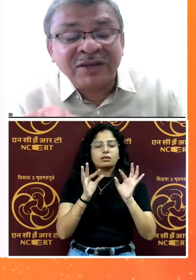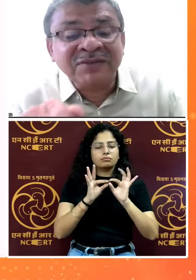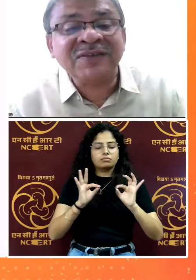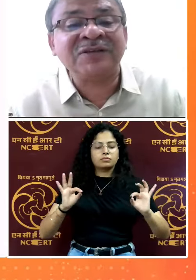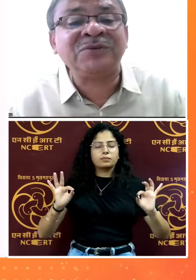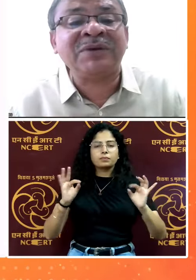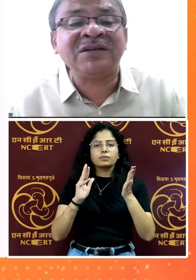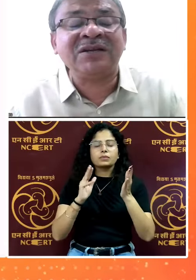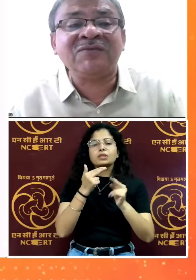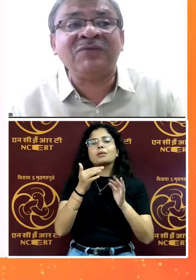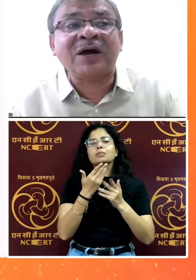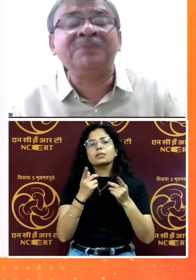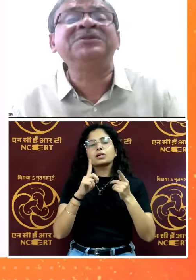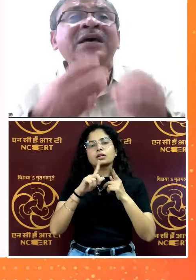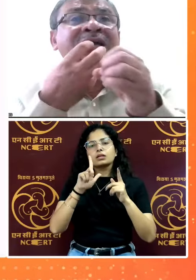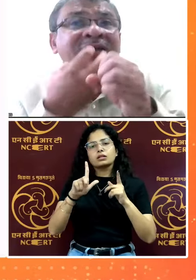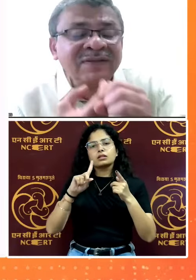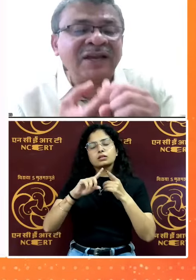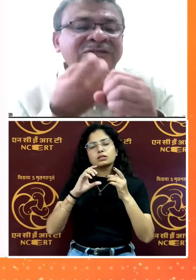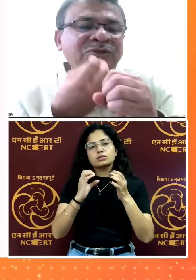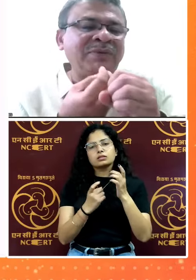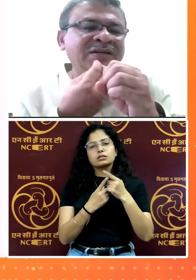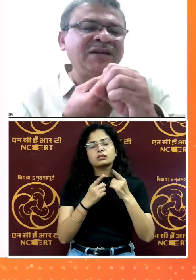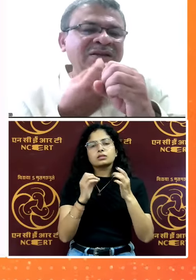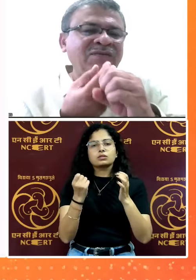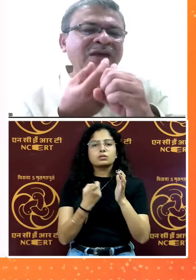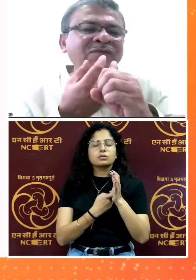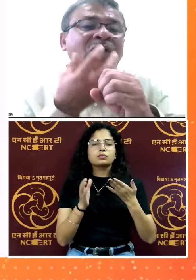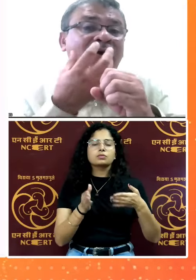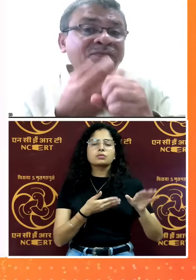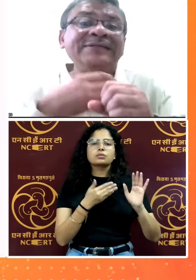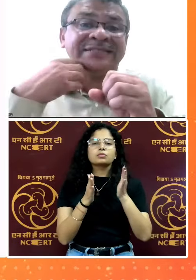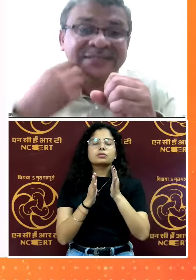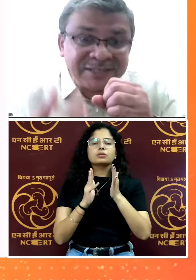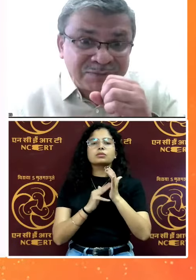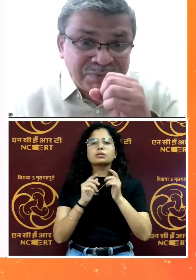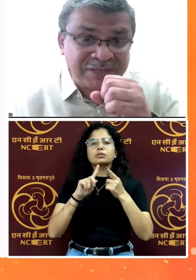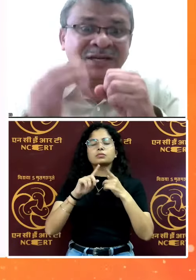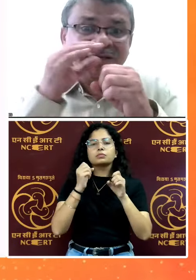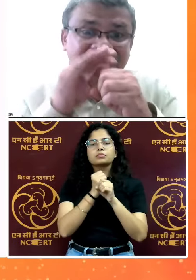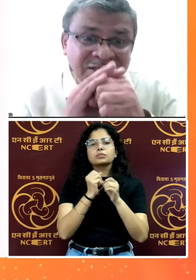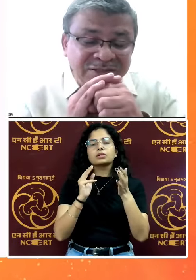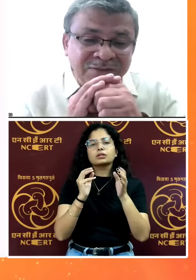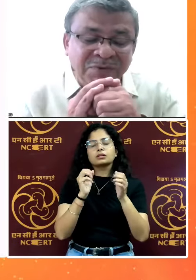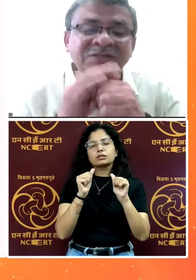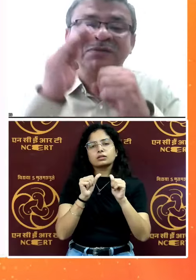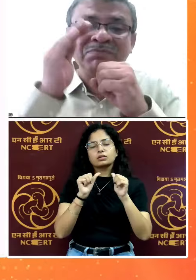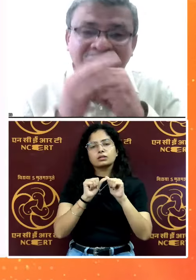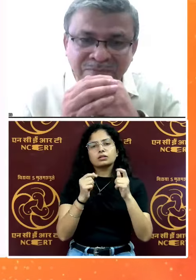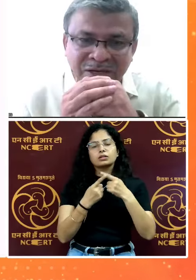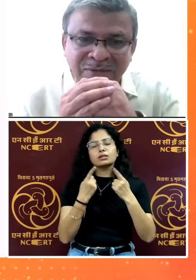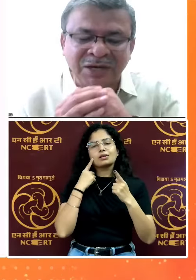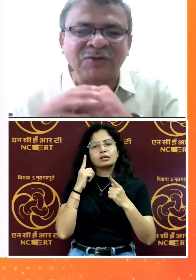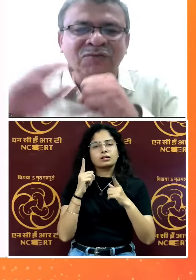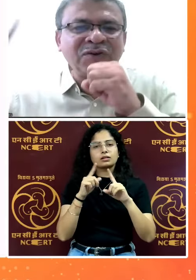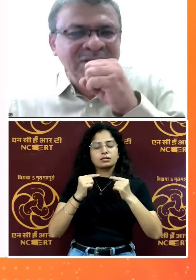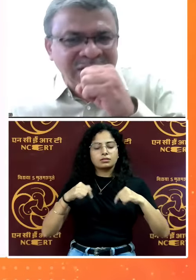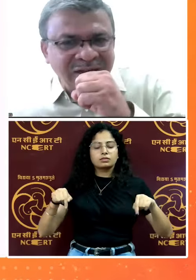from where this electromagnetic waves comes, it is the electromagnetic wave of the teacher's speech. The teacher's speech picked up